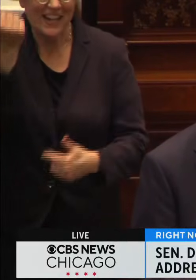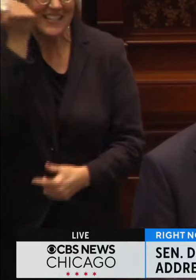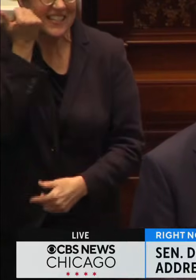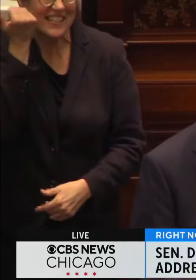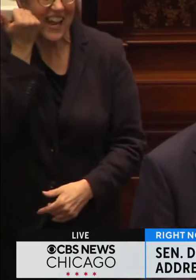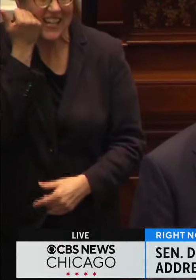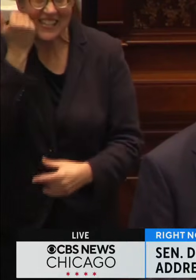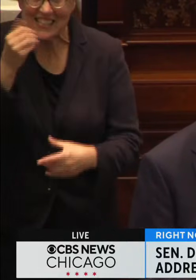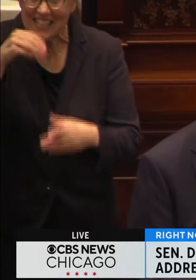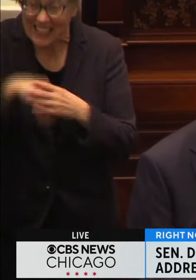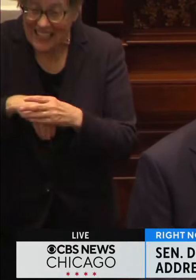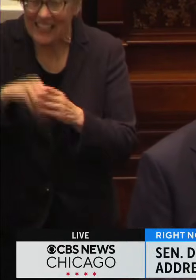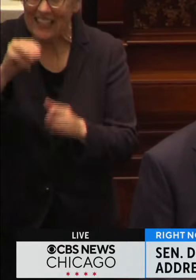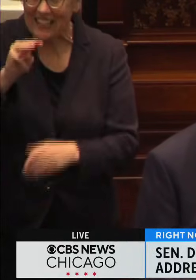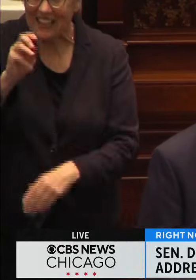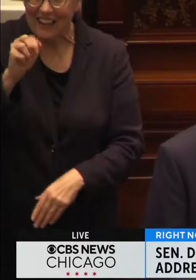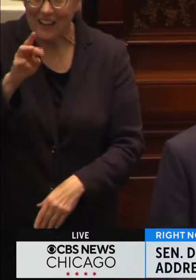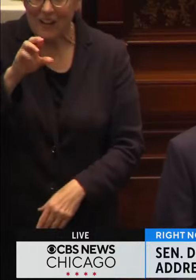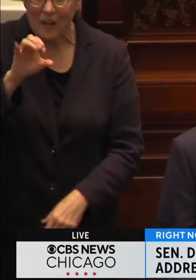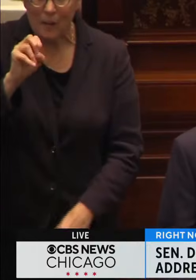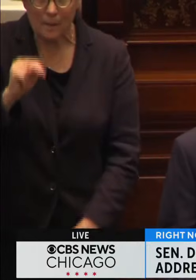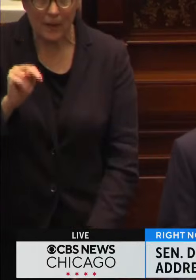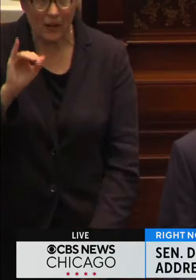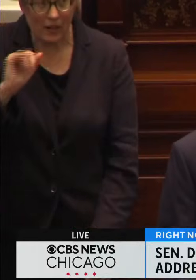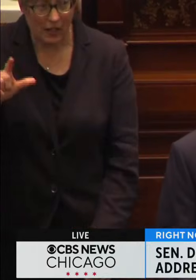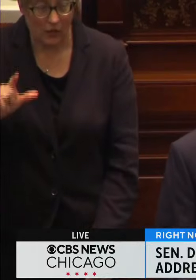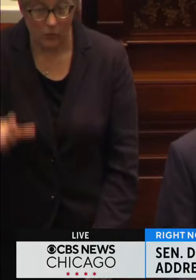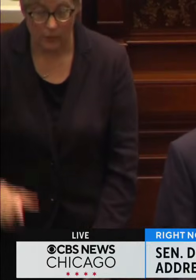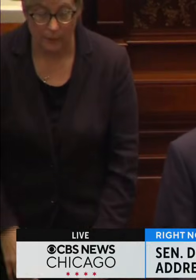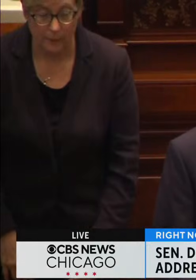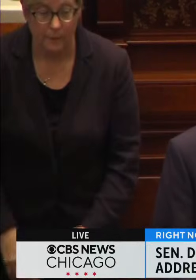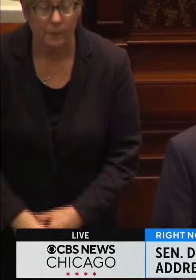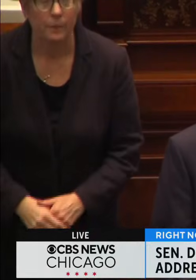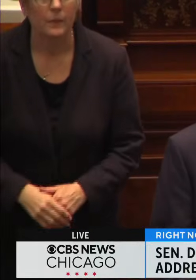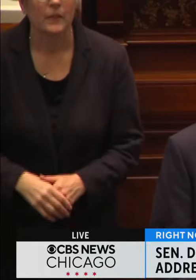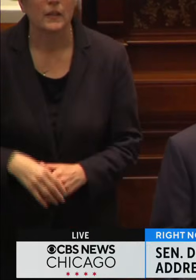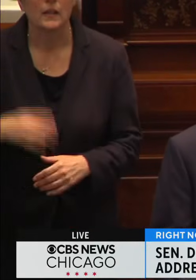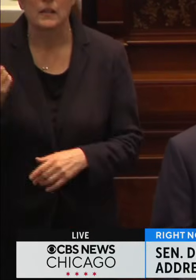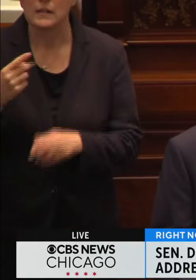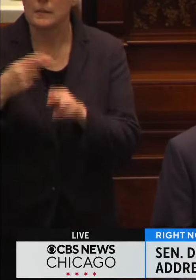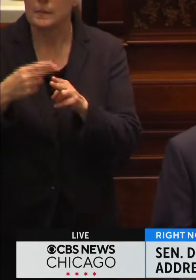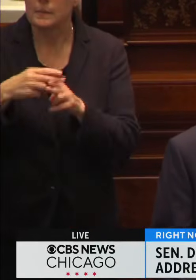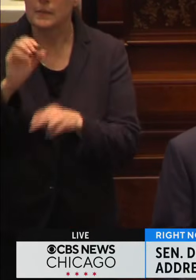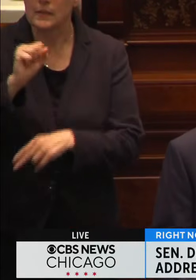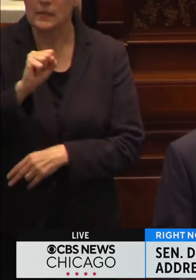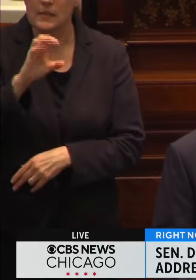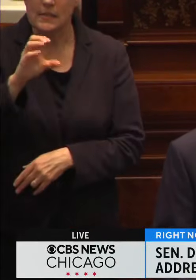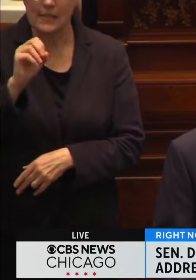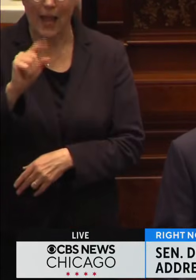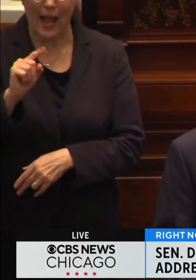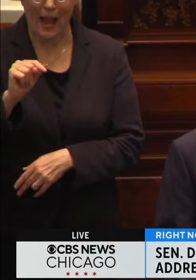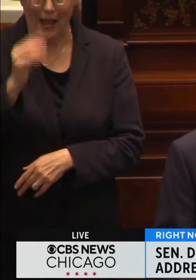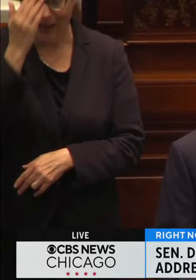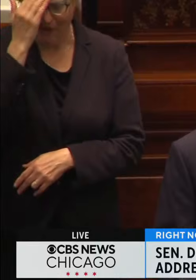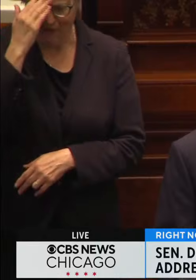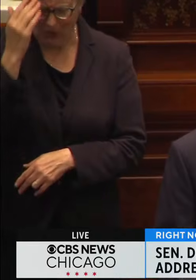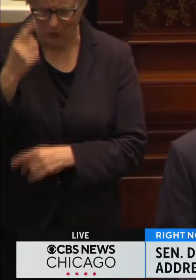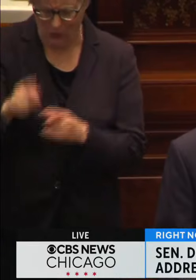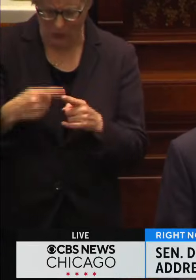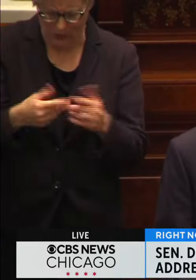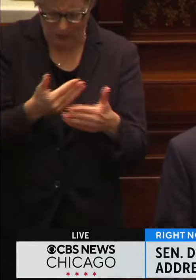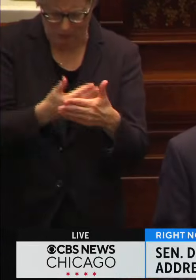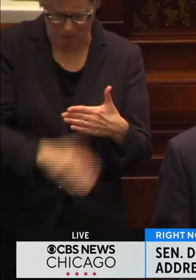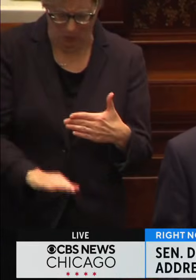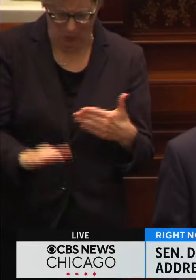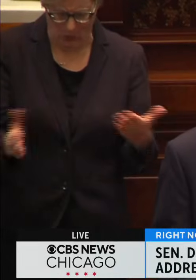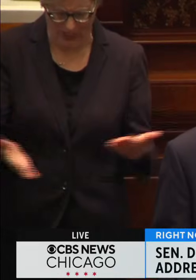clinic in Marion. There's a fellow named Scott Beach. Scott, I've known since he was born here in Springfield. His dad